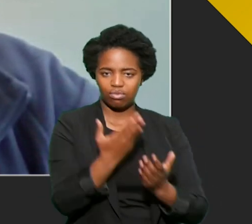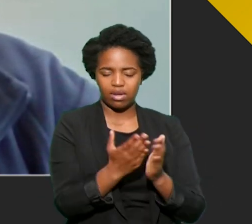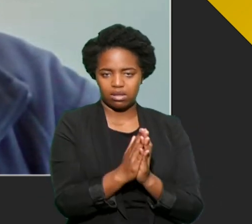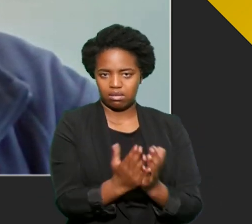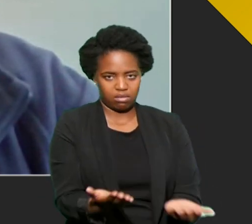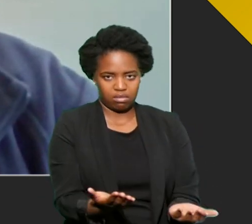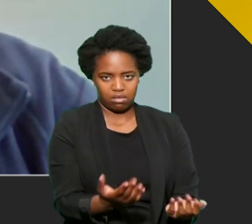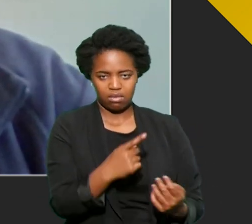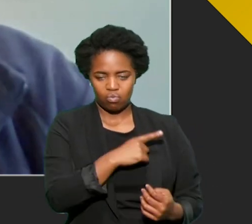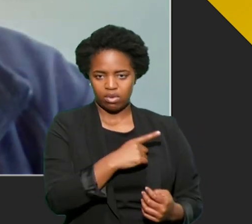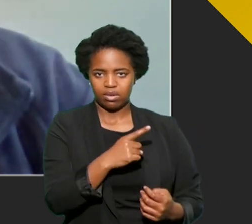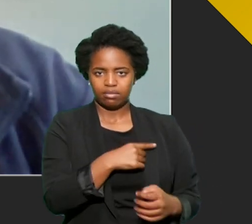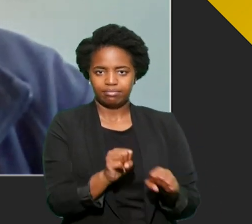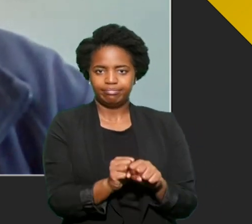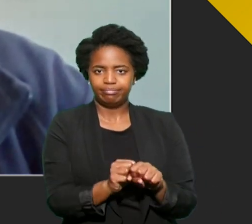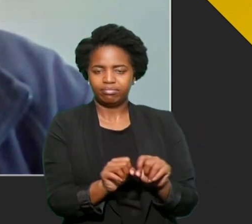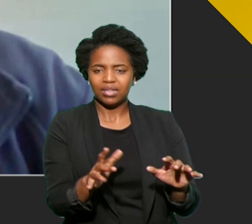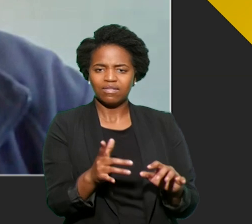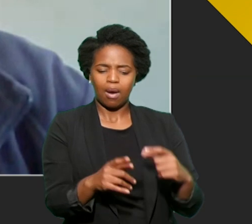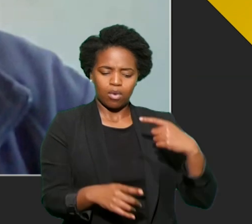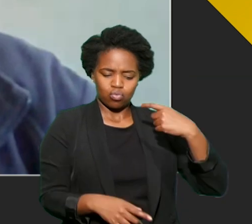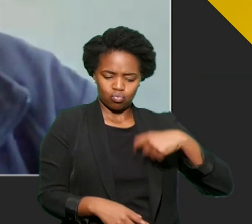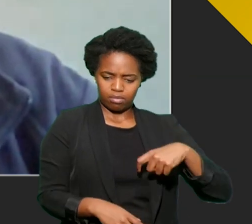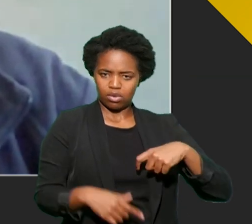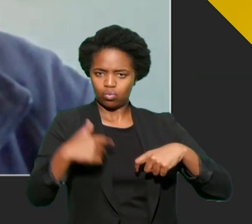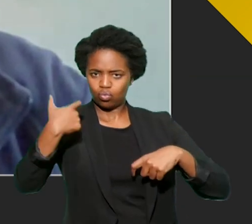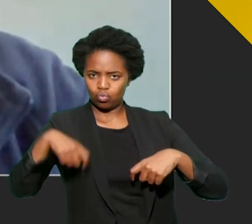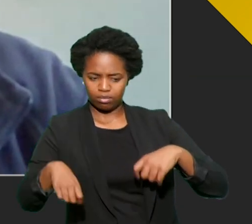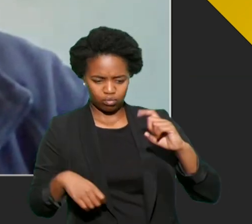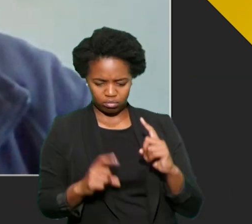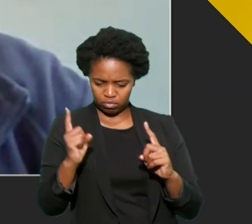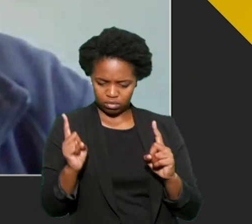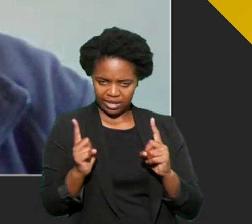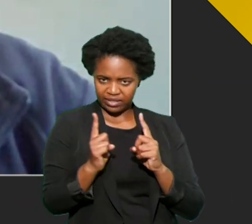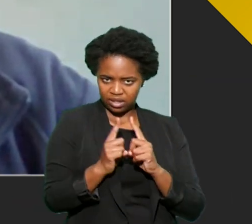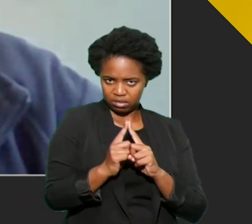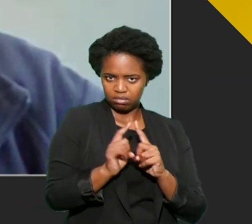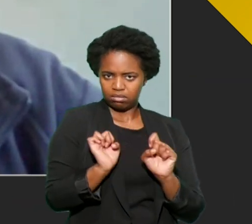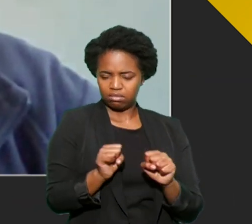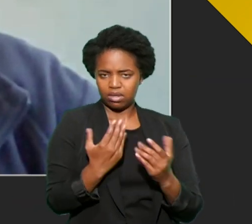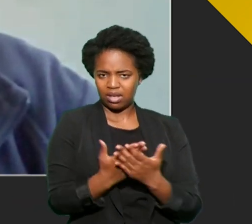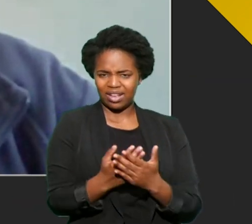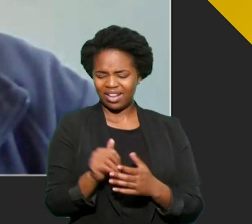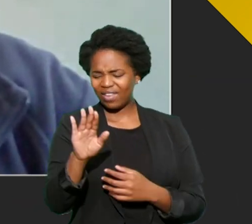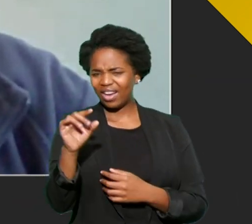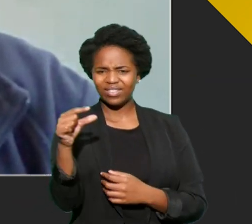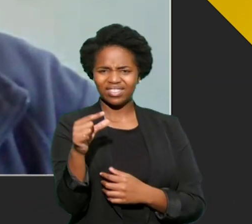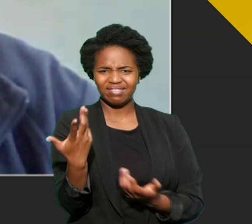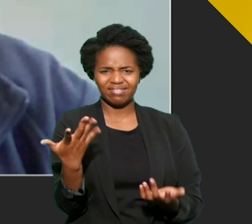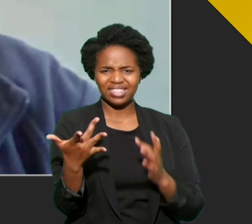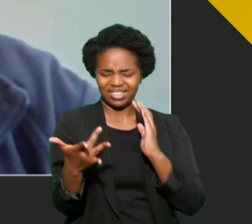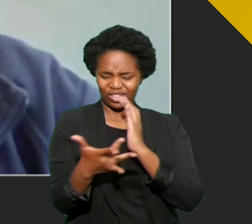COVID-19 virus is a virus that spread from human to human, or originate in China, as we all know. And 5G is